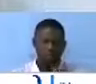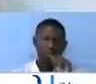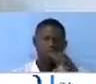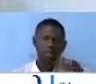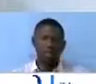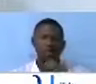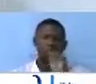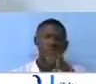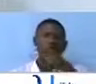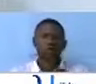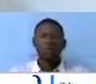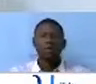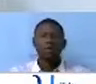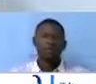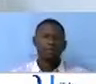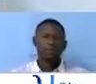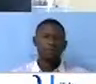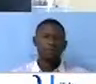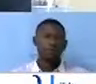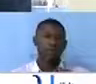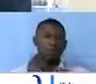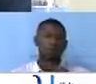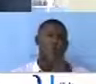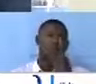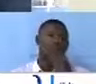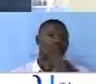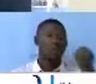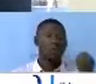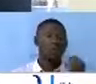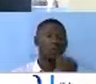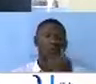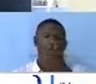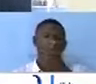And these are 436 detentions.